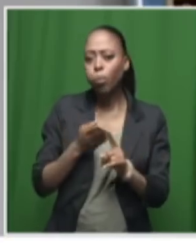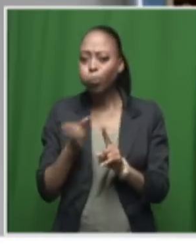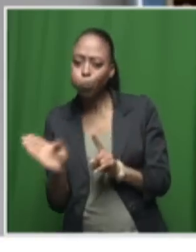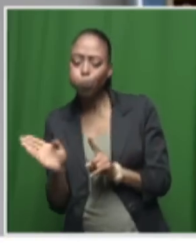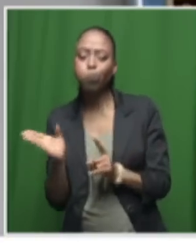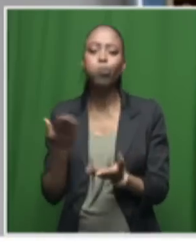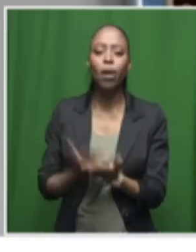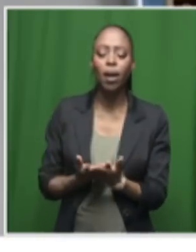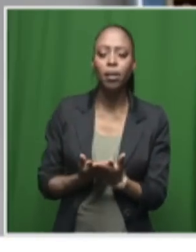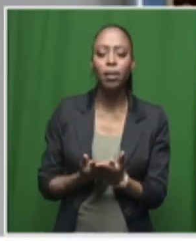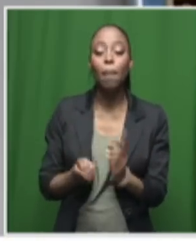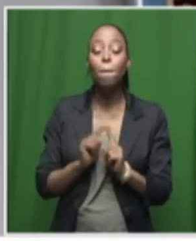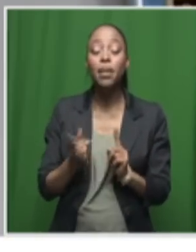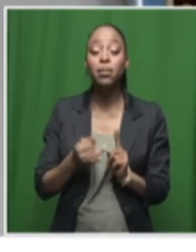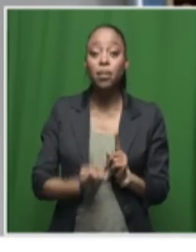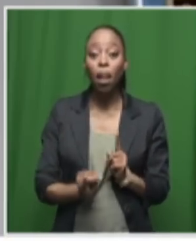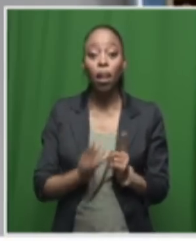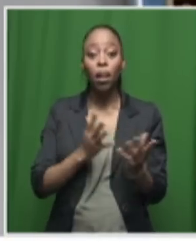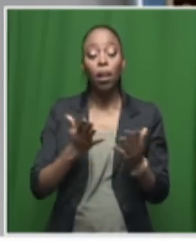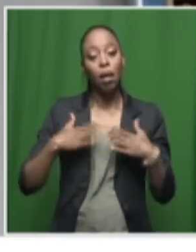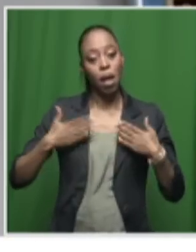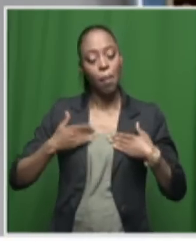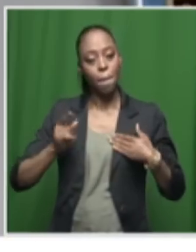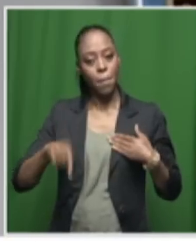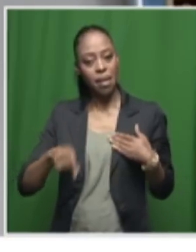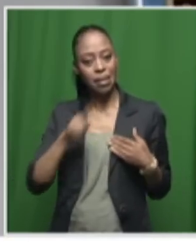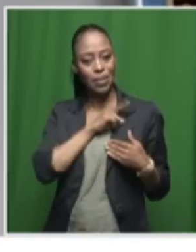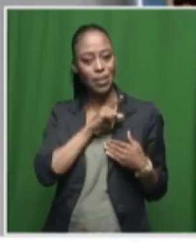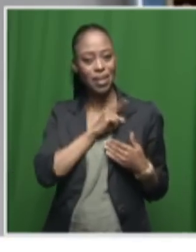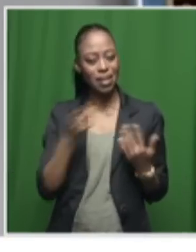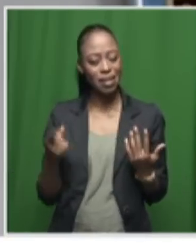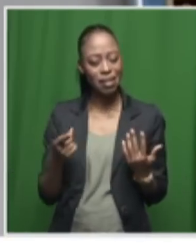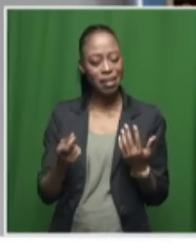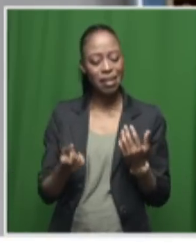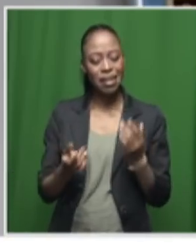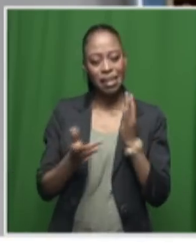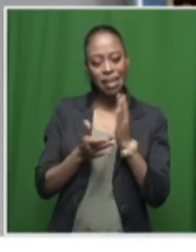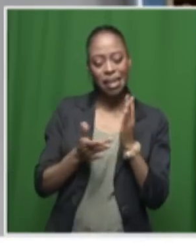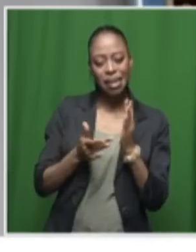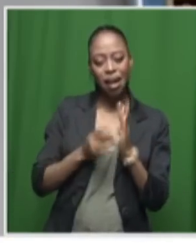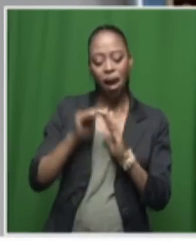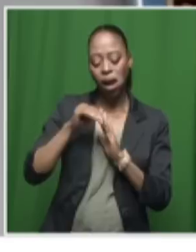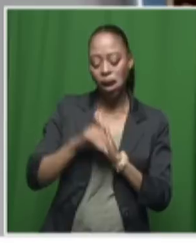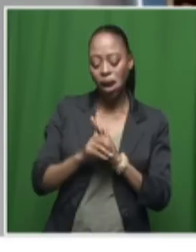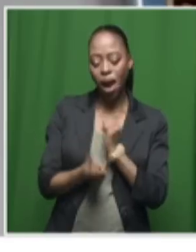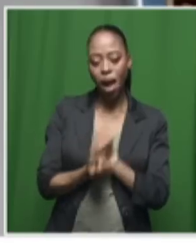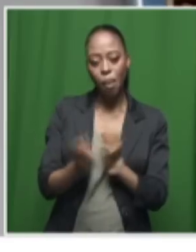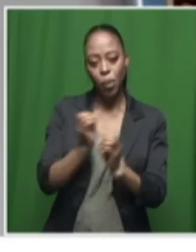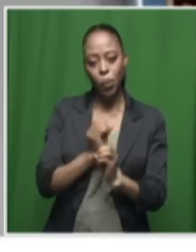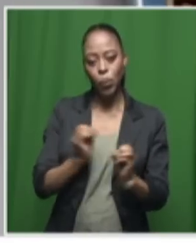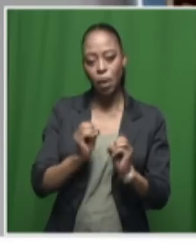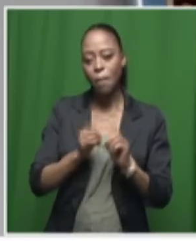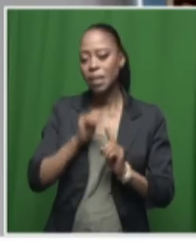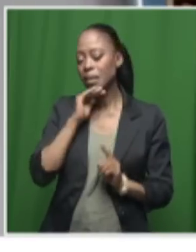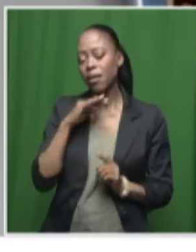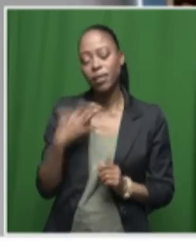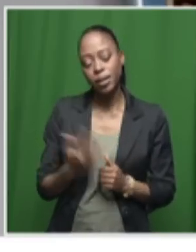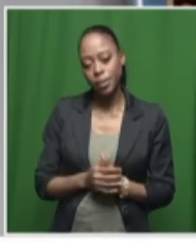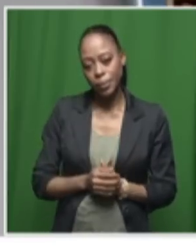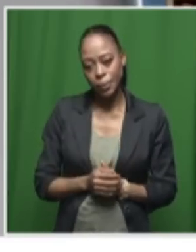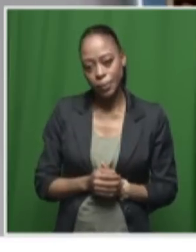quarter. So we're all very happy that we're probably not going to go into a so-called technical recession, but it is just not good enough. But there were